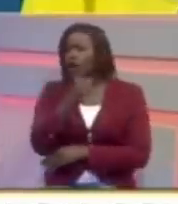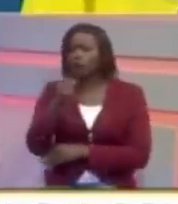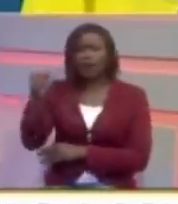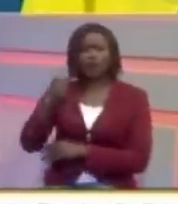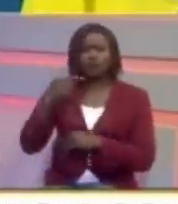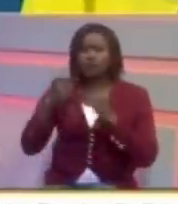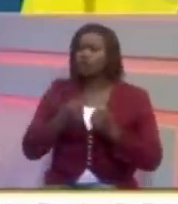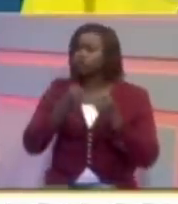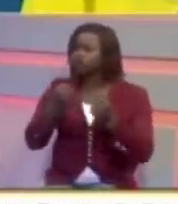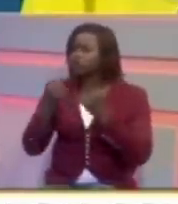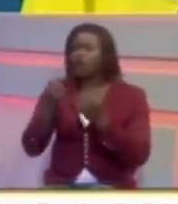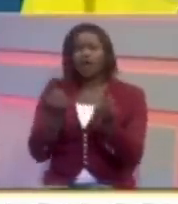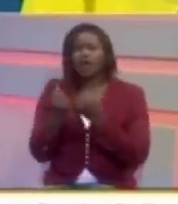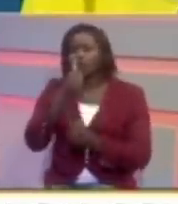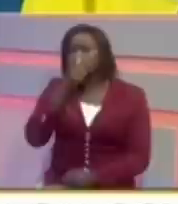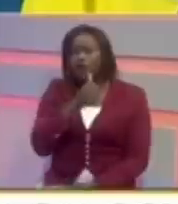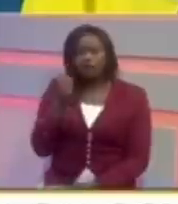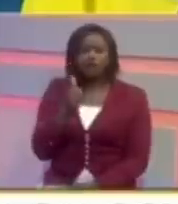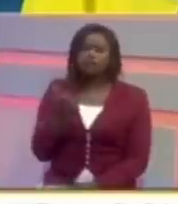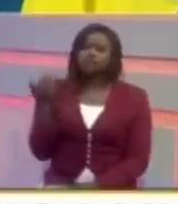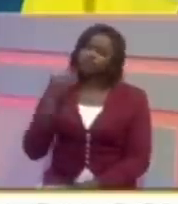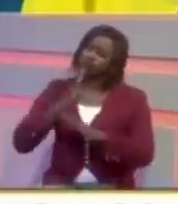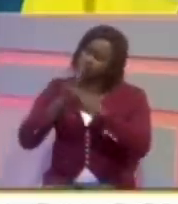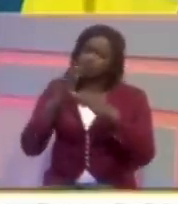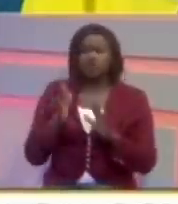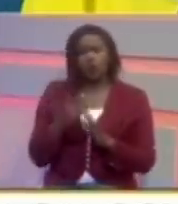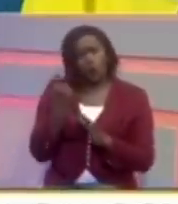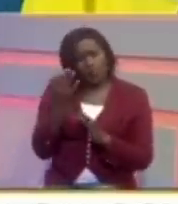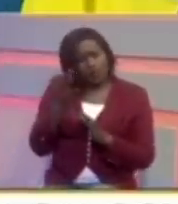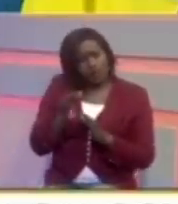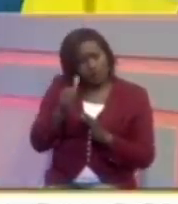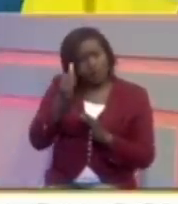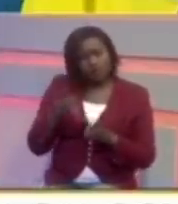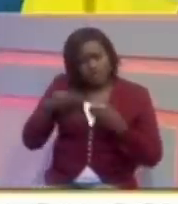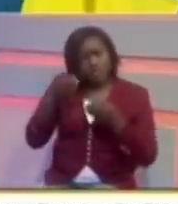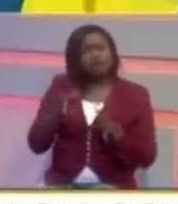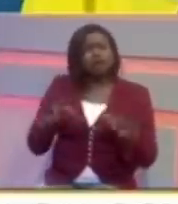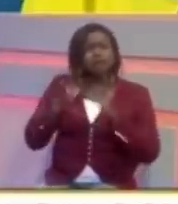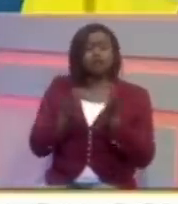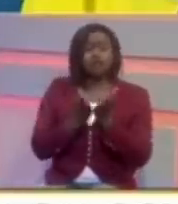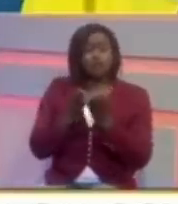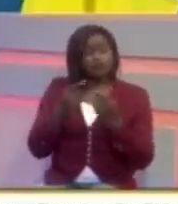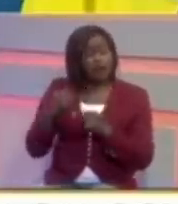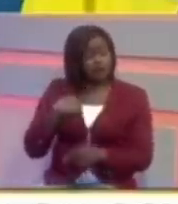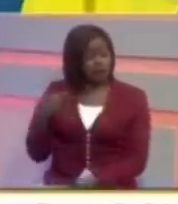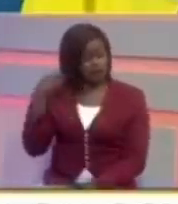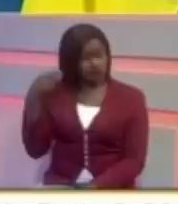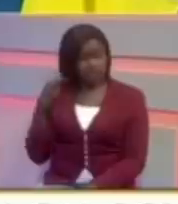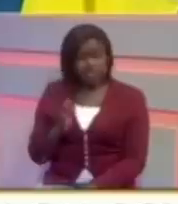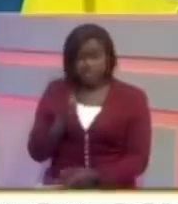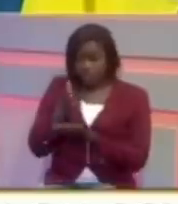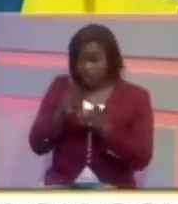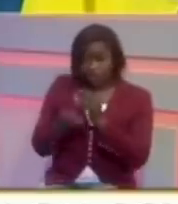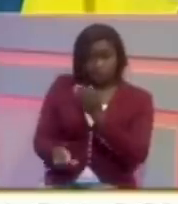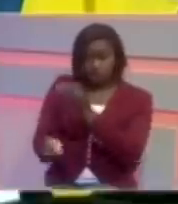cars unless you are doing an essential service. I hear there were people who were bribing and